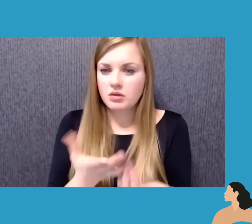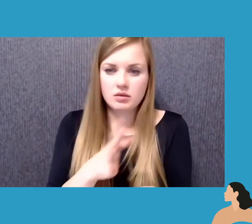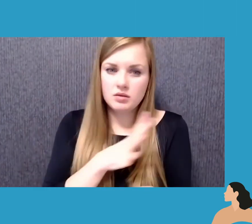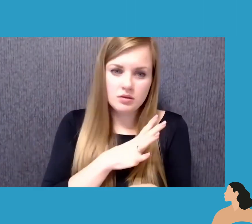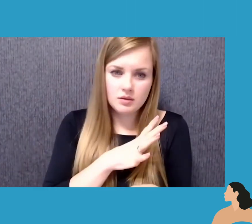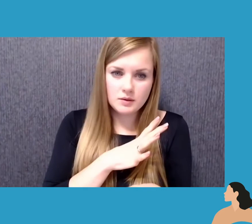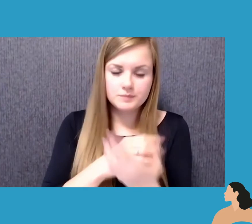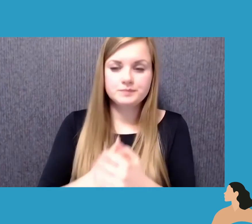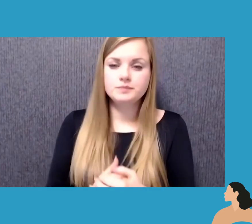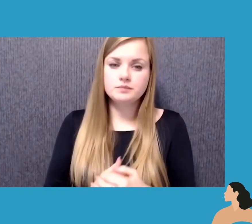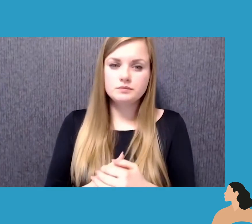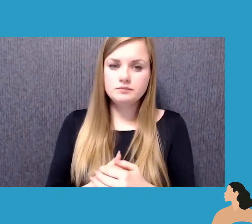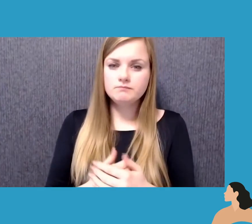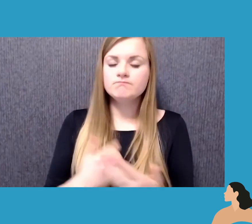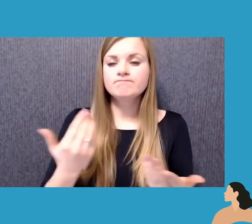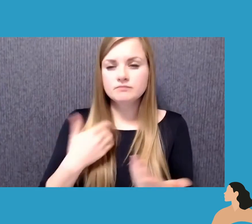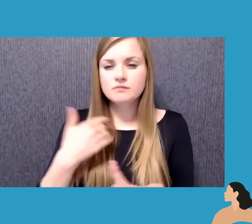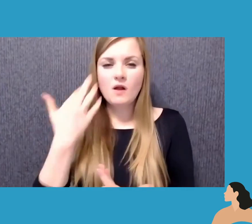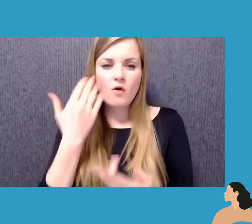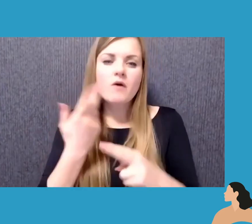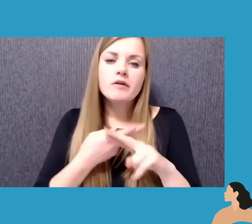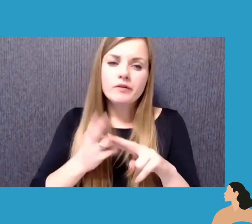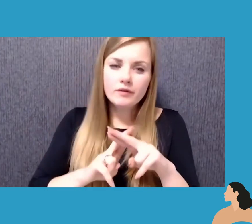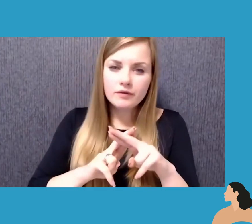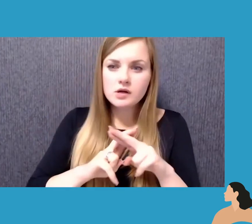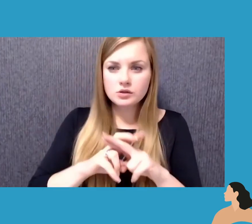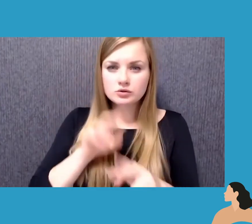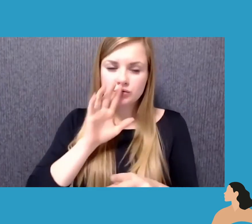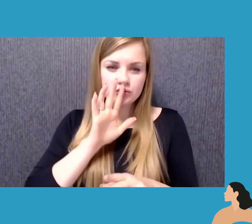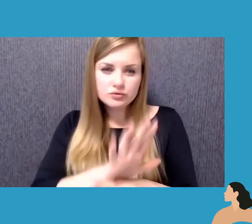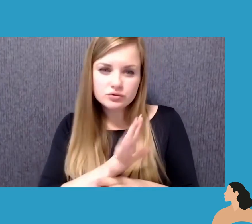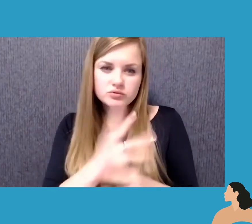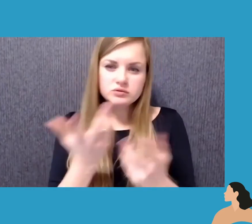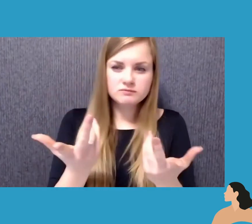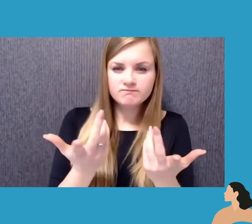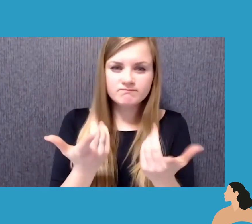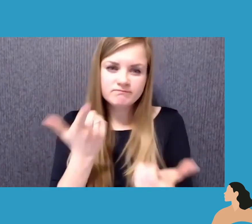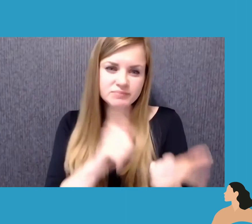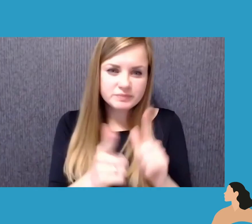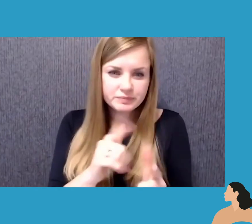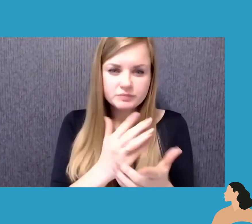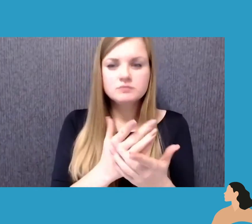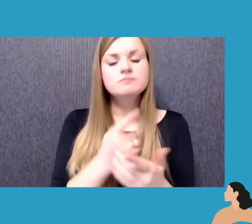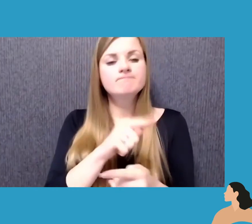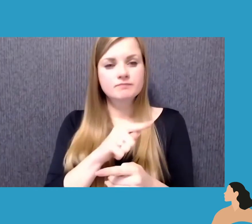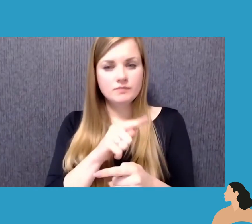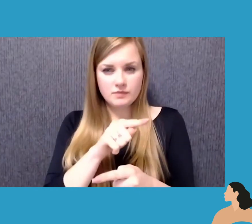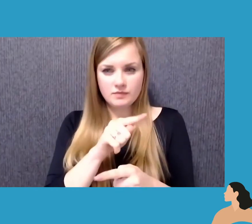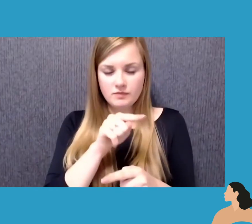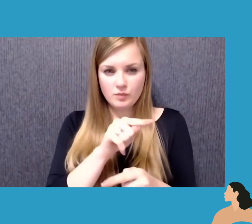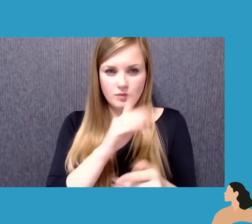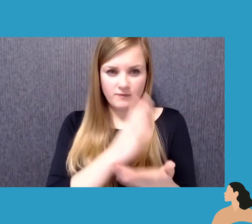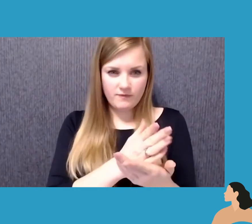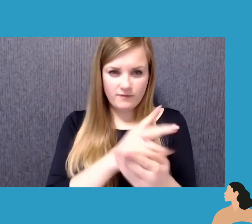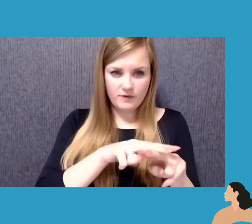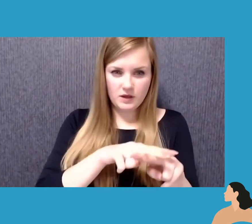we don't have the possibility to apply administrative liability for hate crimes,